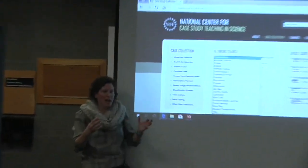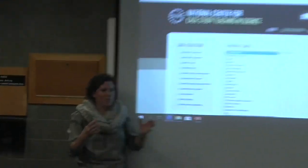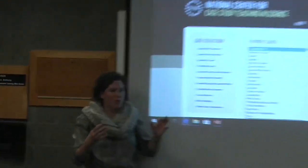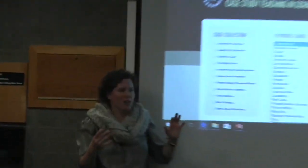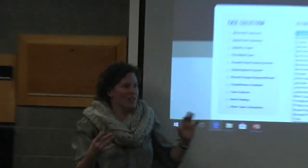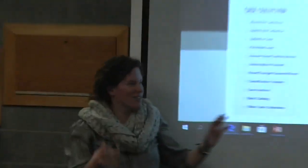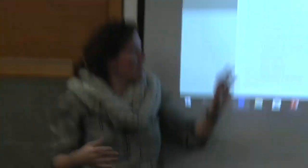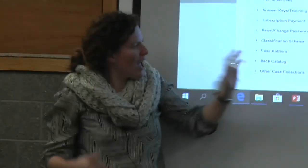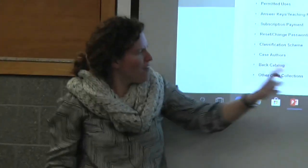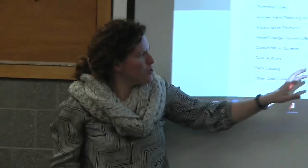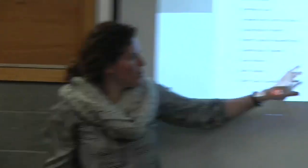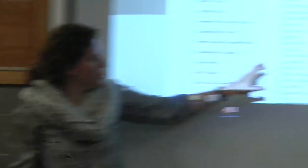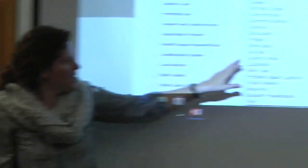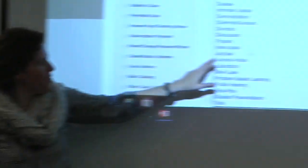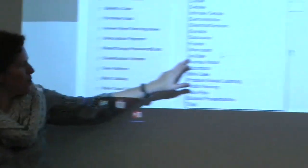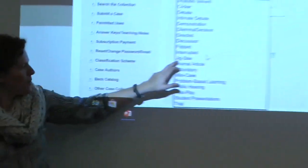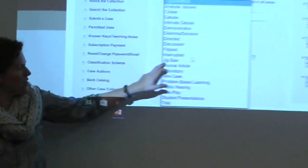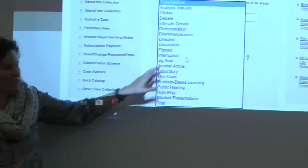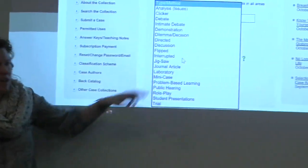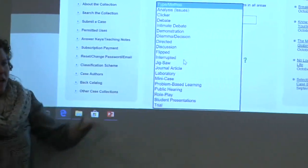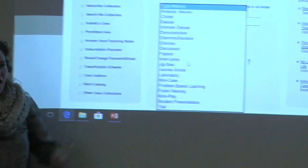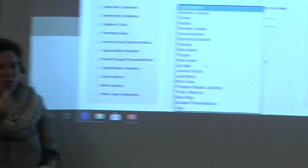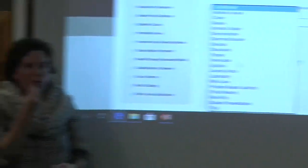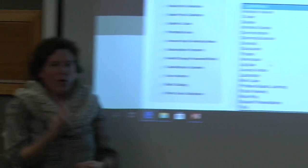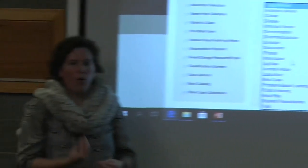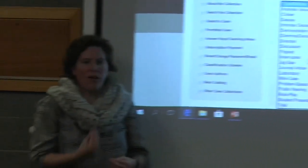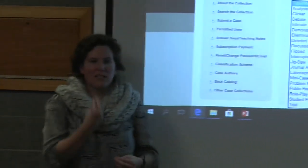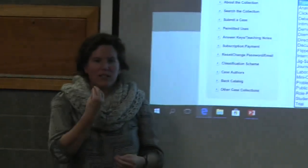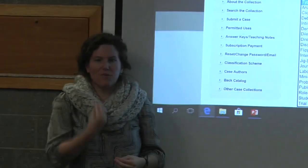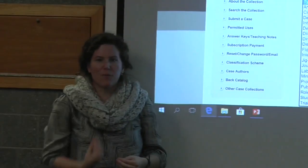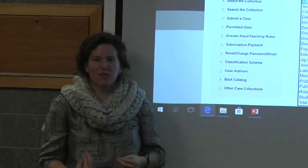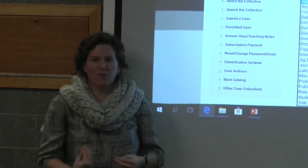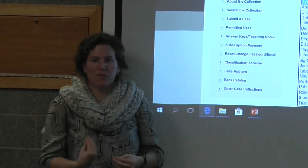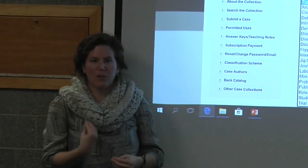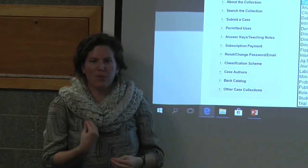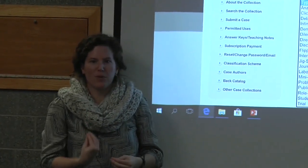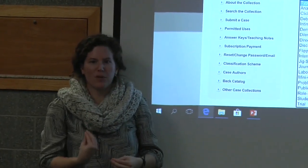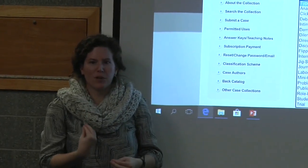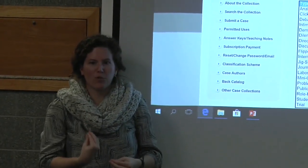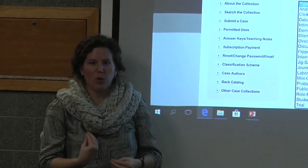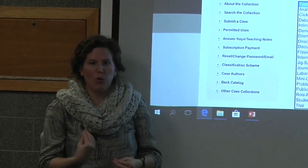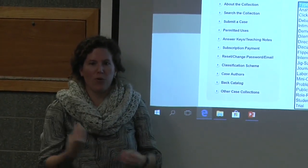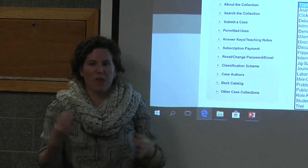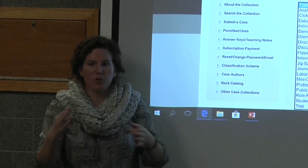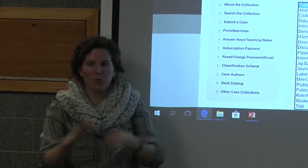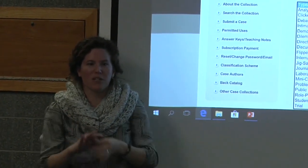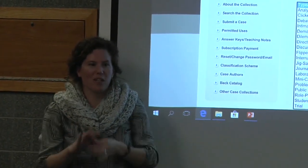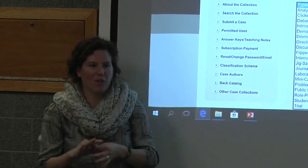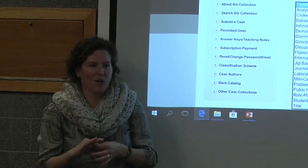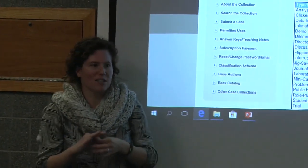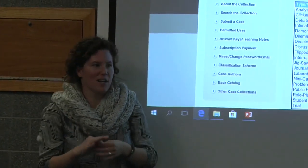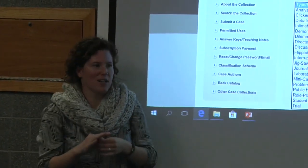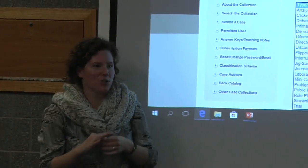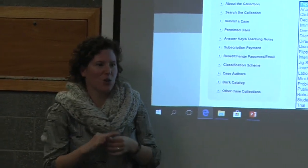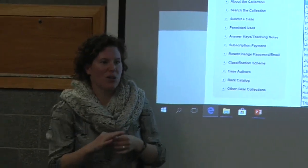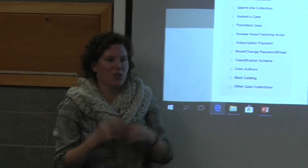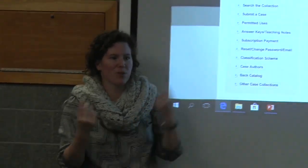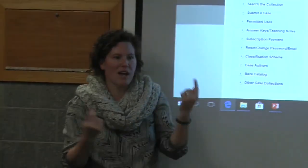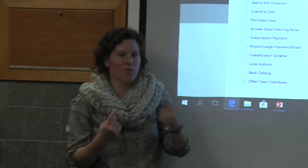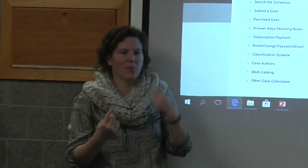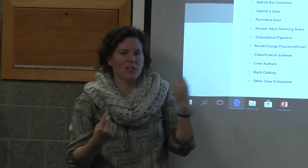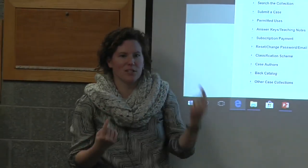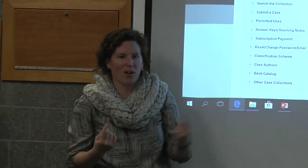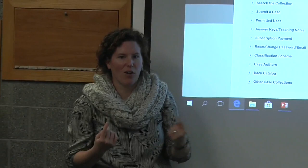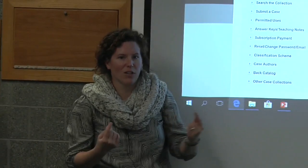group members have. So the idea is that they have to work together because everyone only has the information from people in their role. And then the group together has to